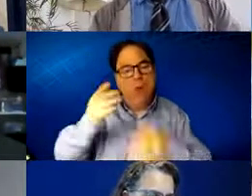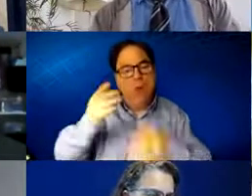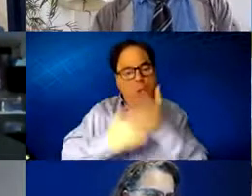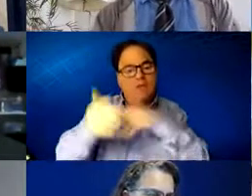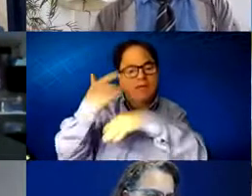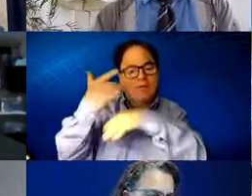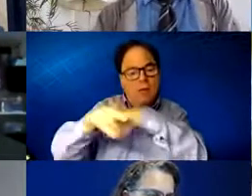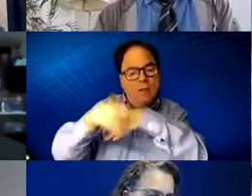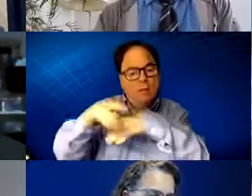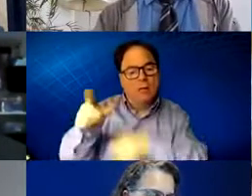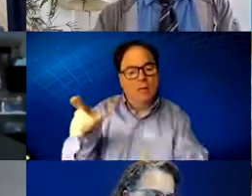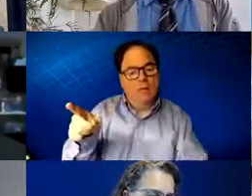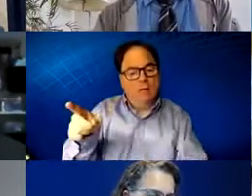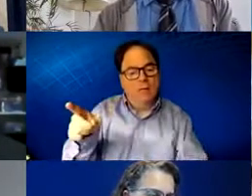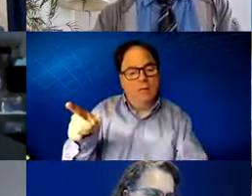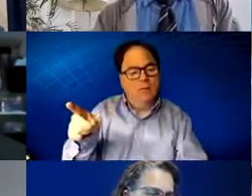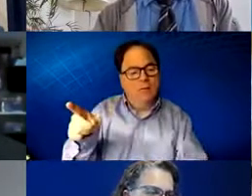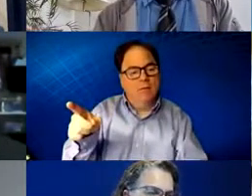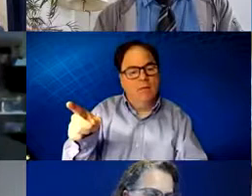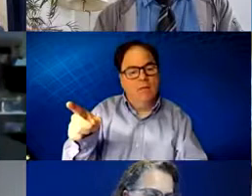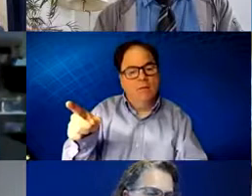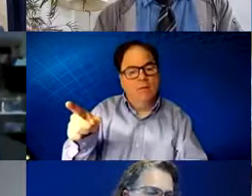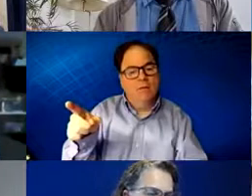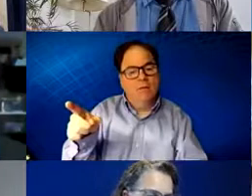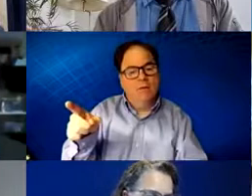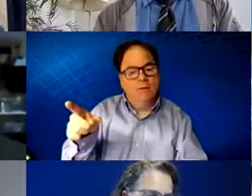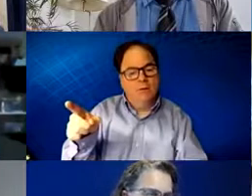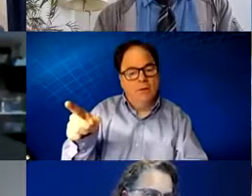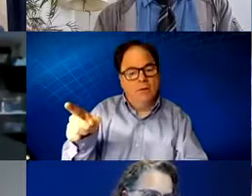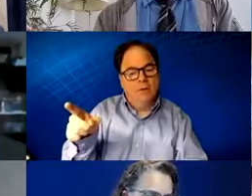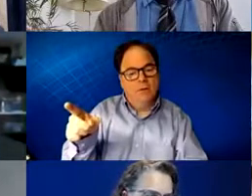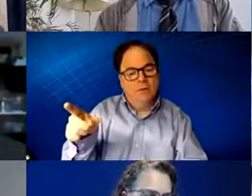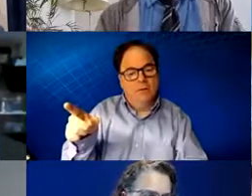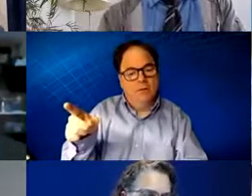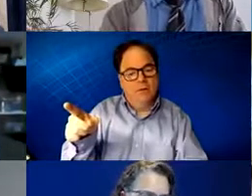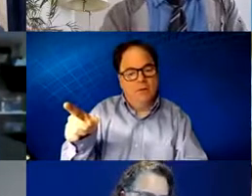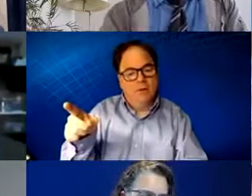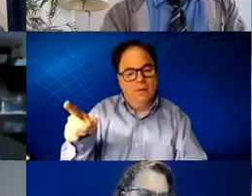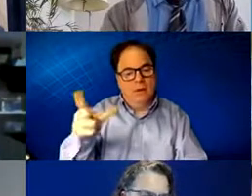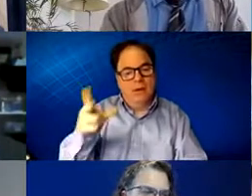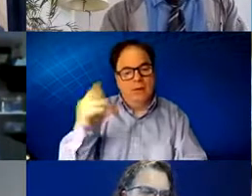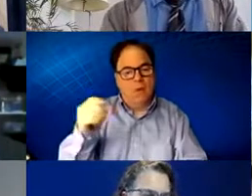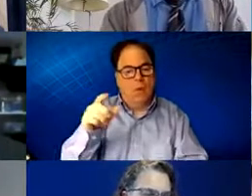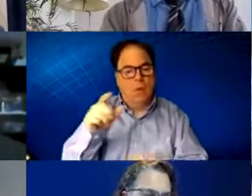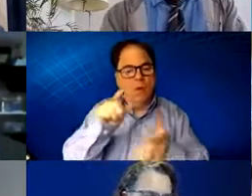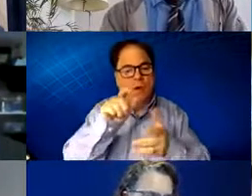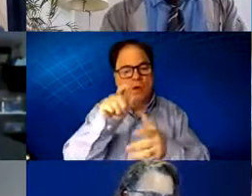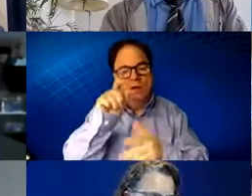But they don't necessarily know everything that's available in terms of